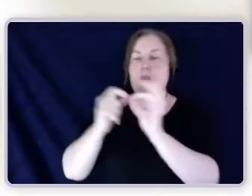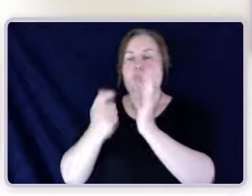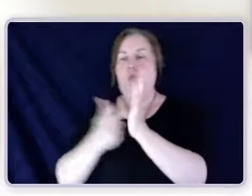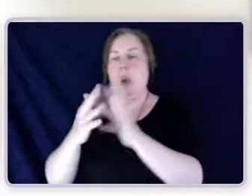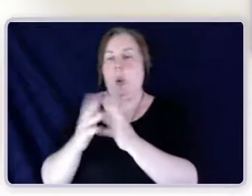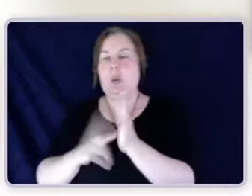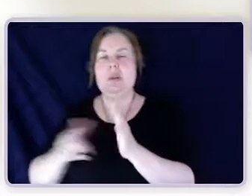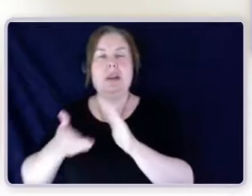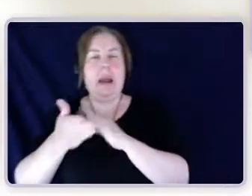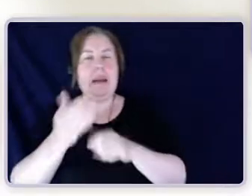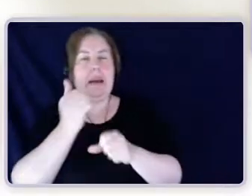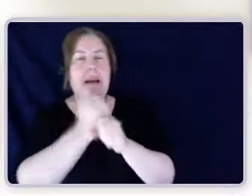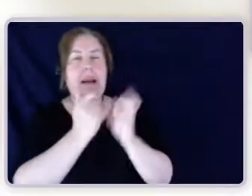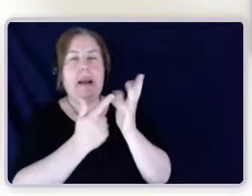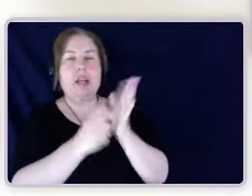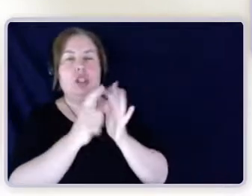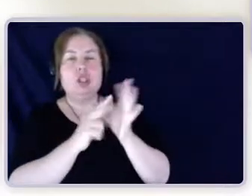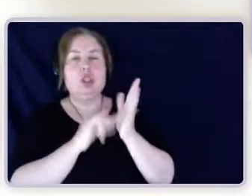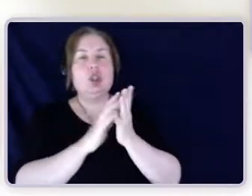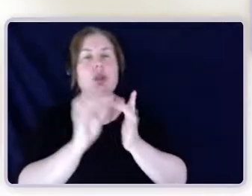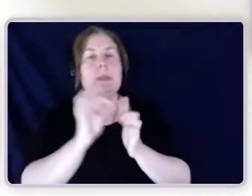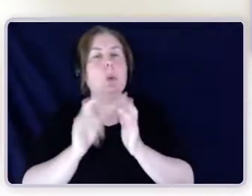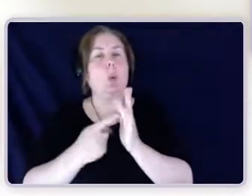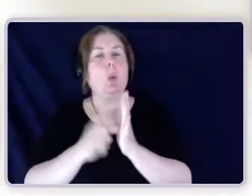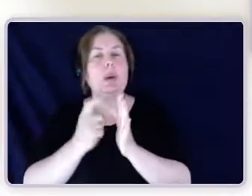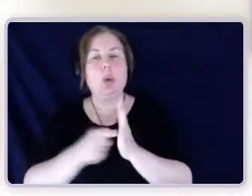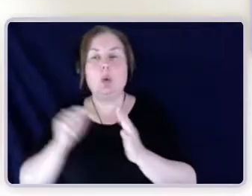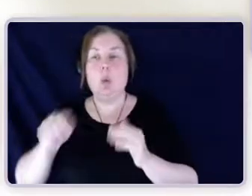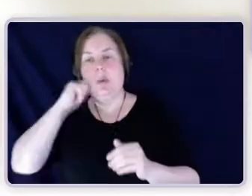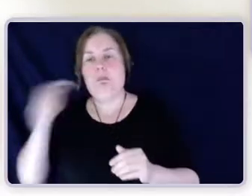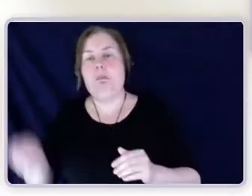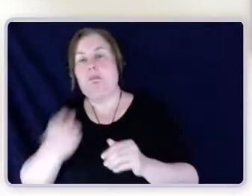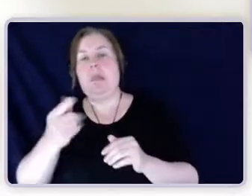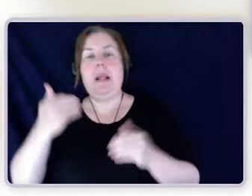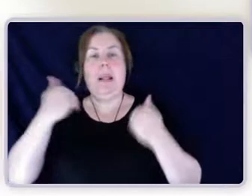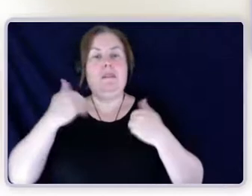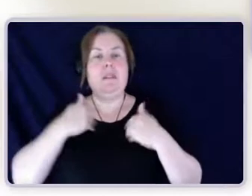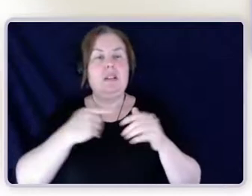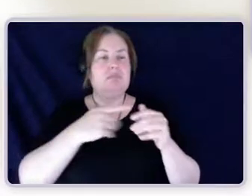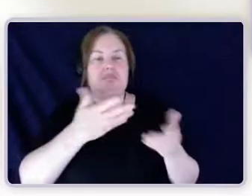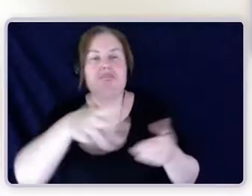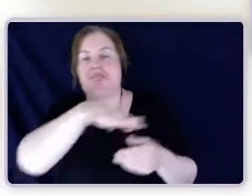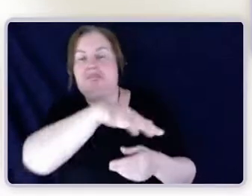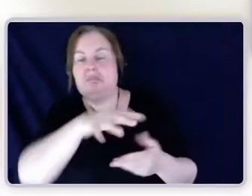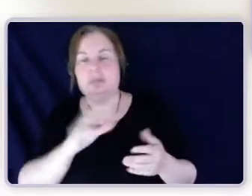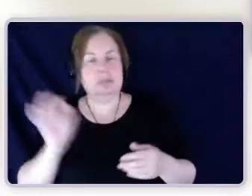you will live in ABC, for instance. VCAT's role is primarily to decide whether Mr. Brown